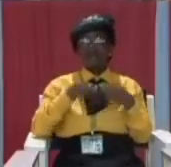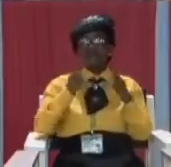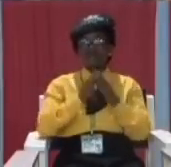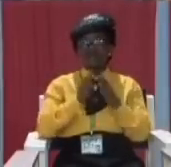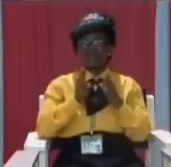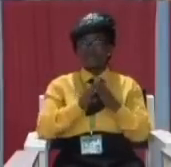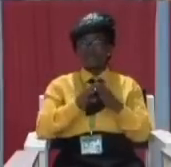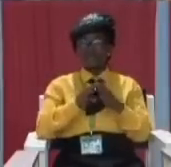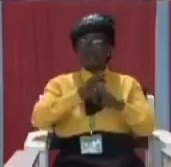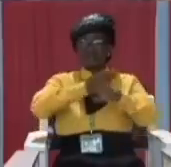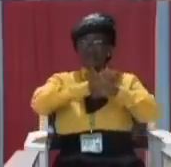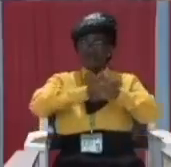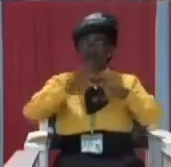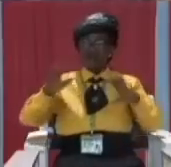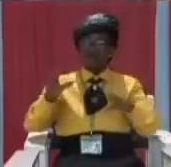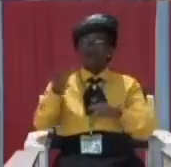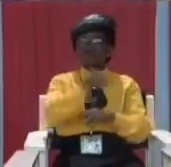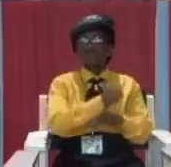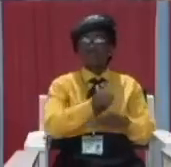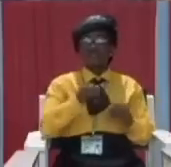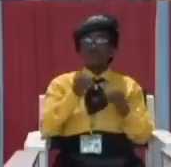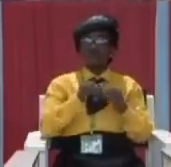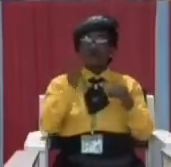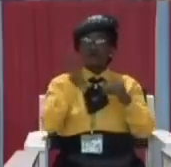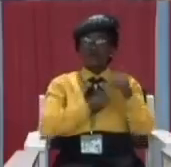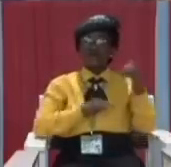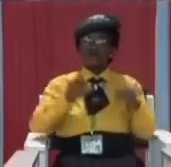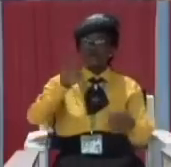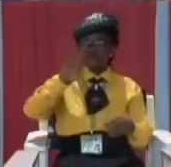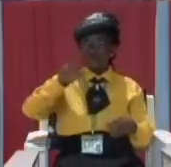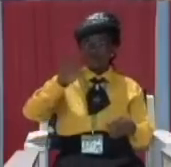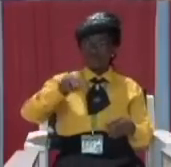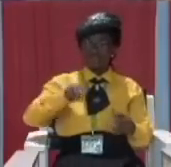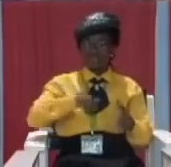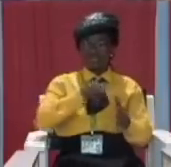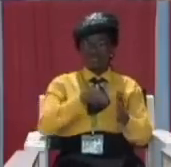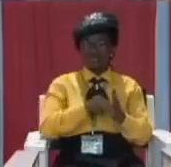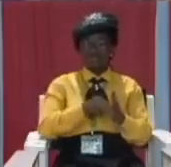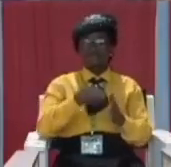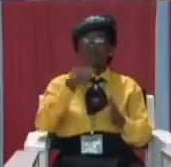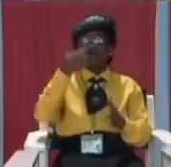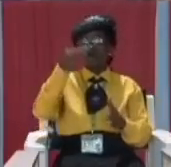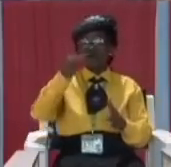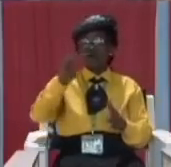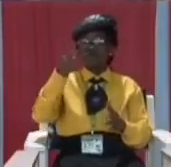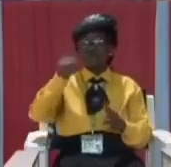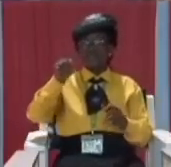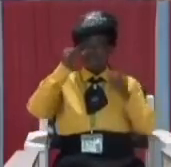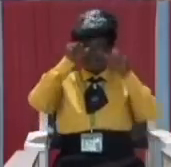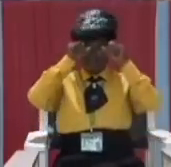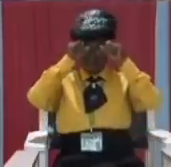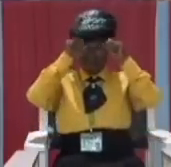Don't take more than 15 minutes of the president."